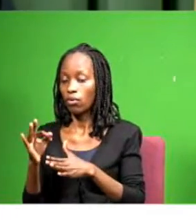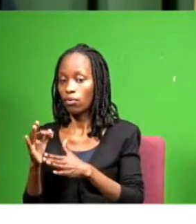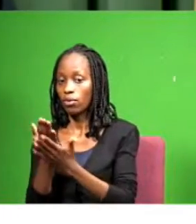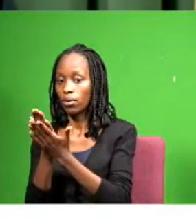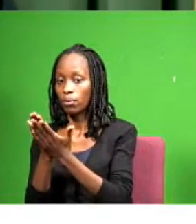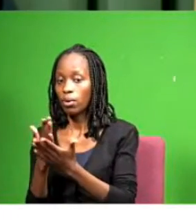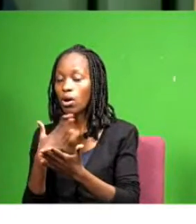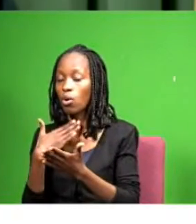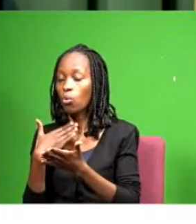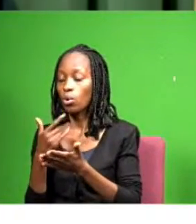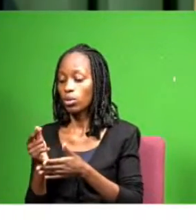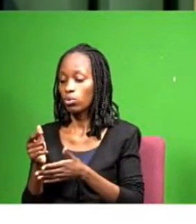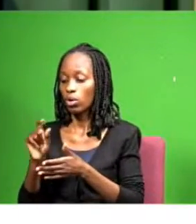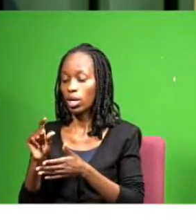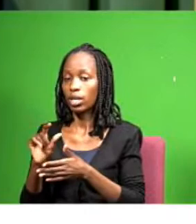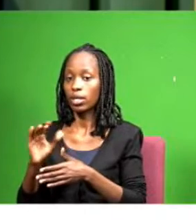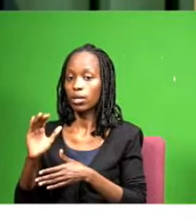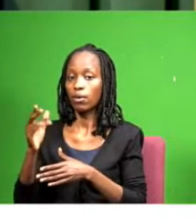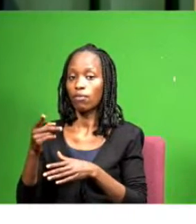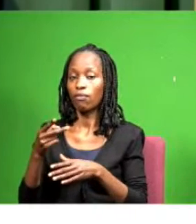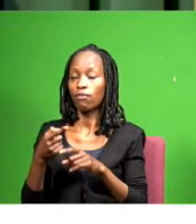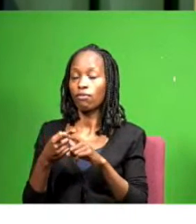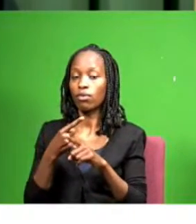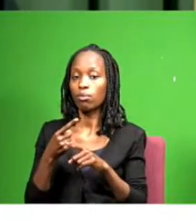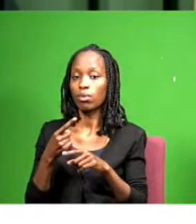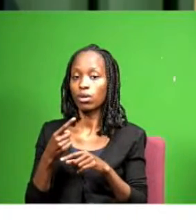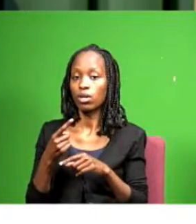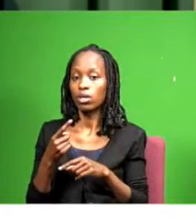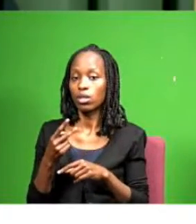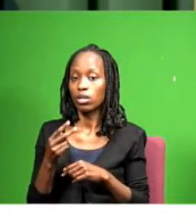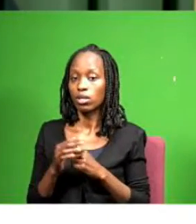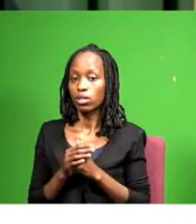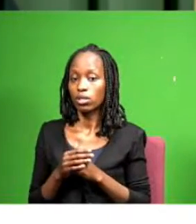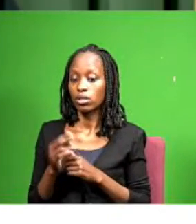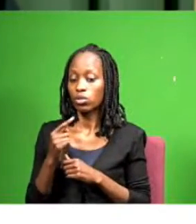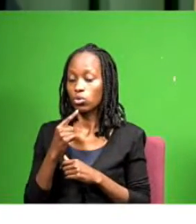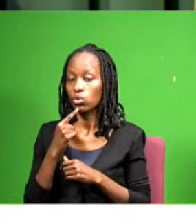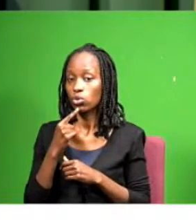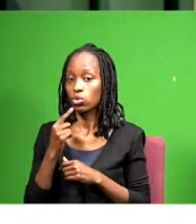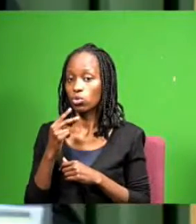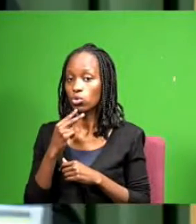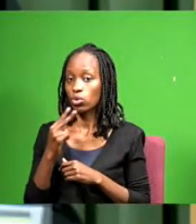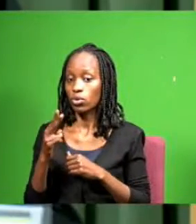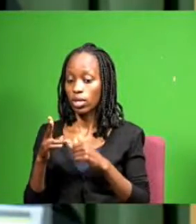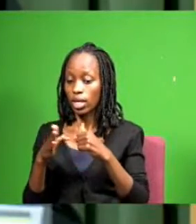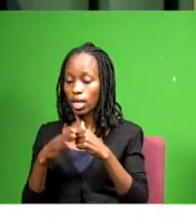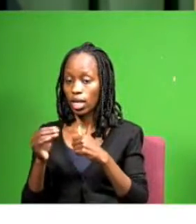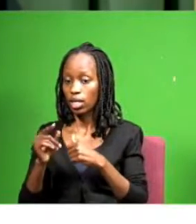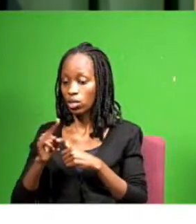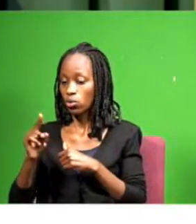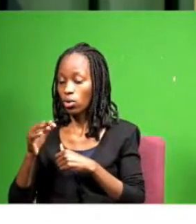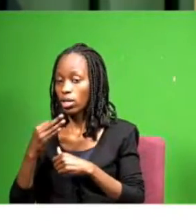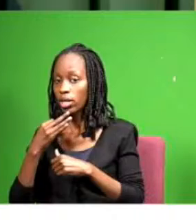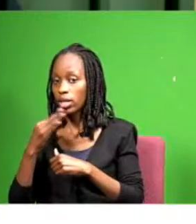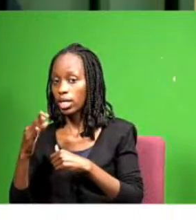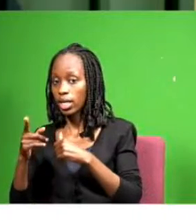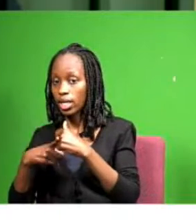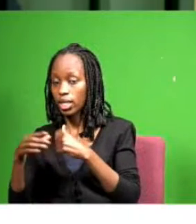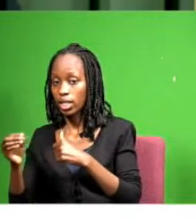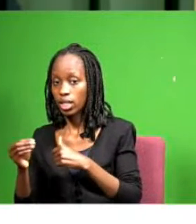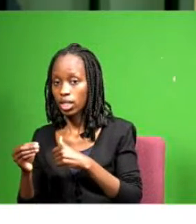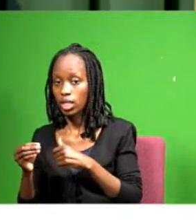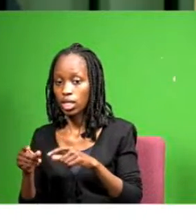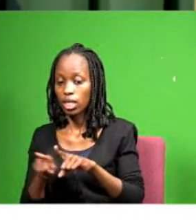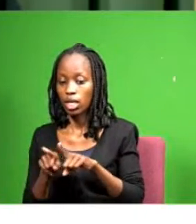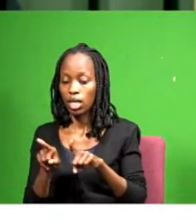of constituencies from 290 to 360. However, without proposing to delete